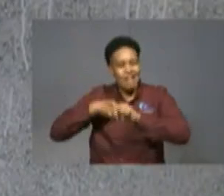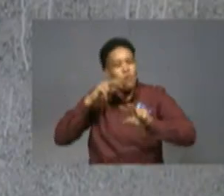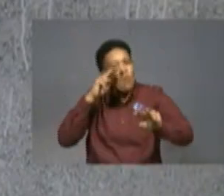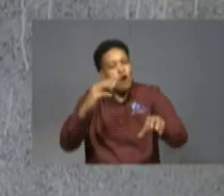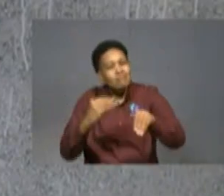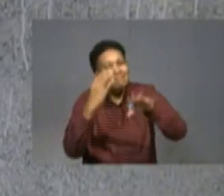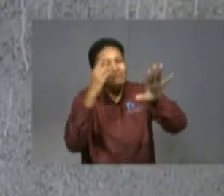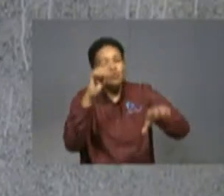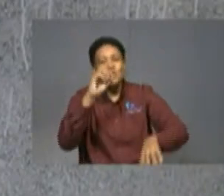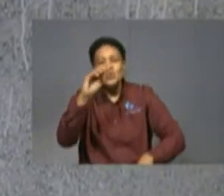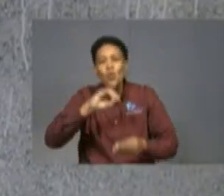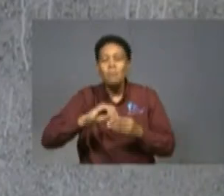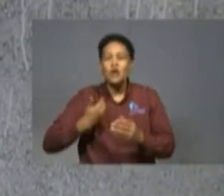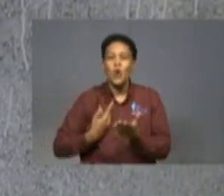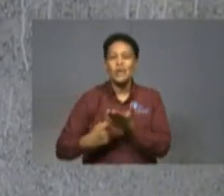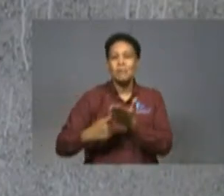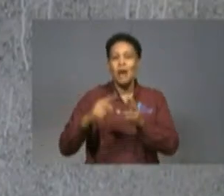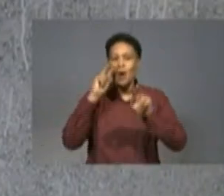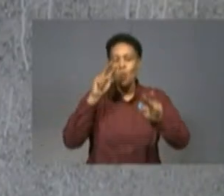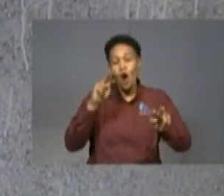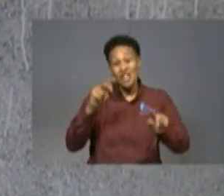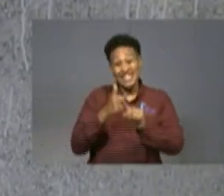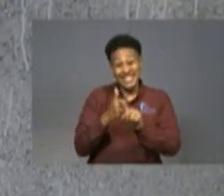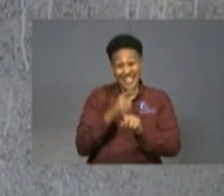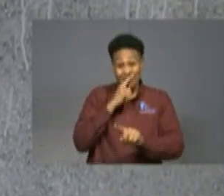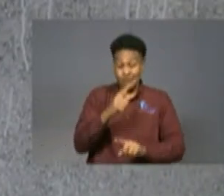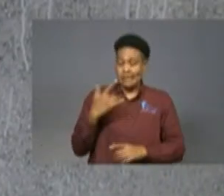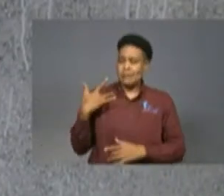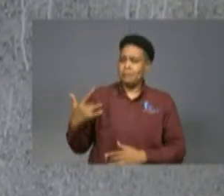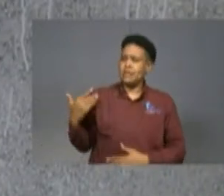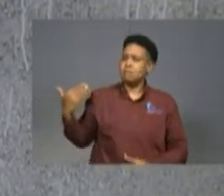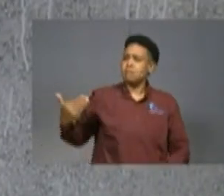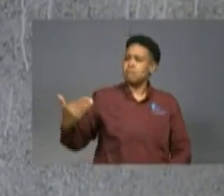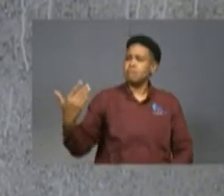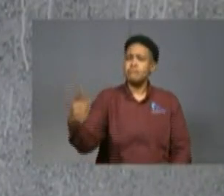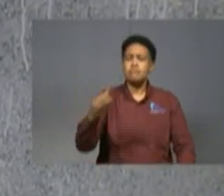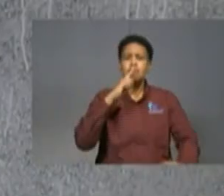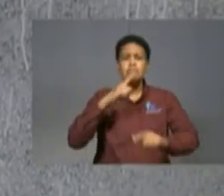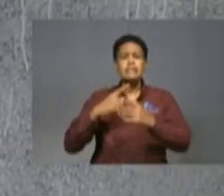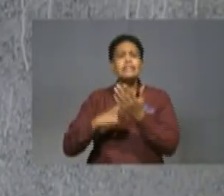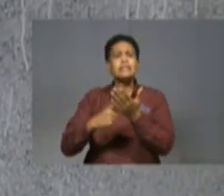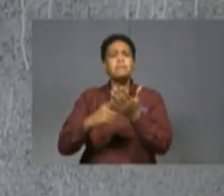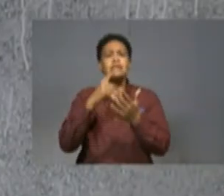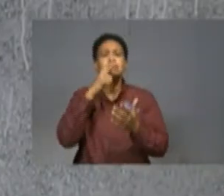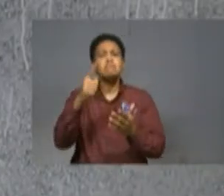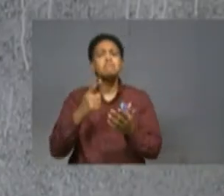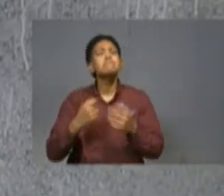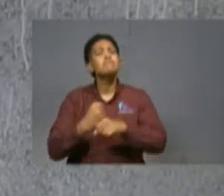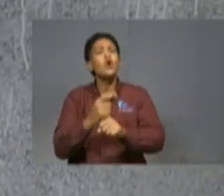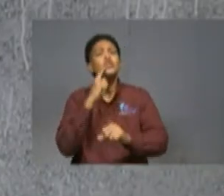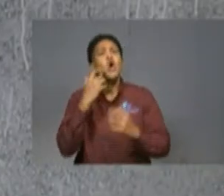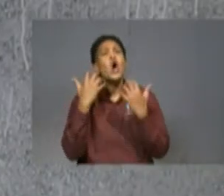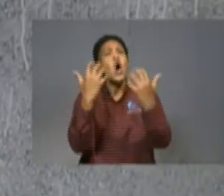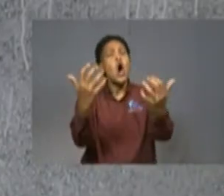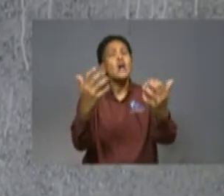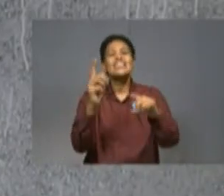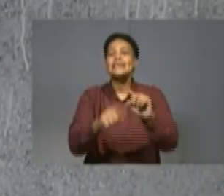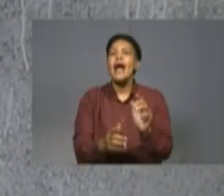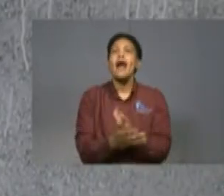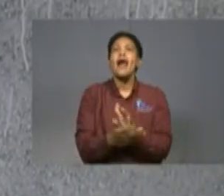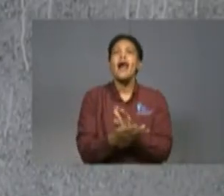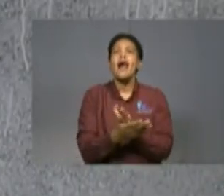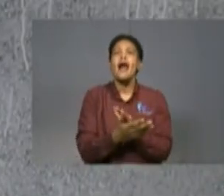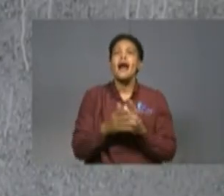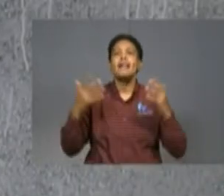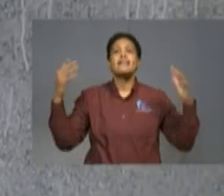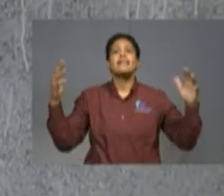Zoom in our debate watches. As is customary in debates production, the audience is prohibited from applauding the